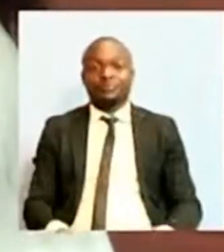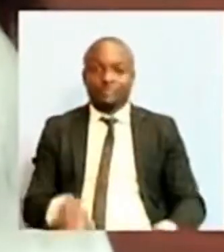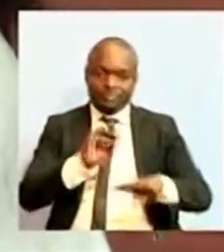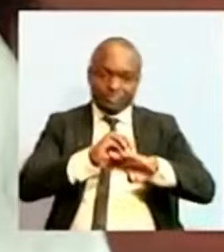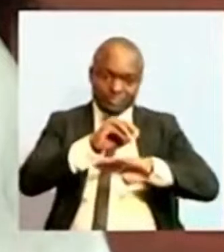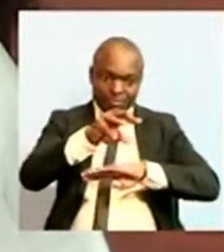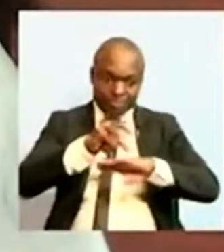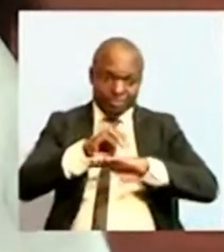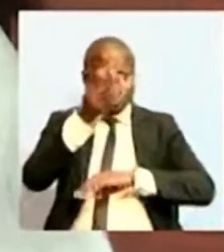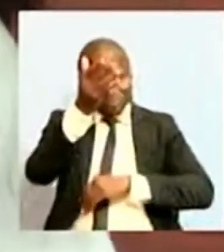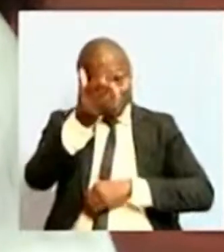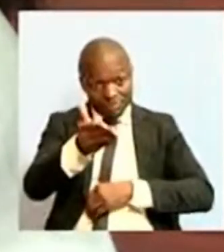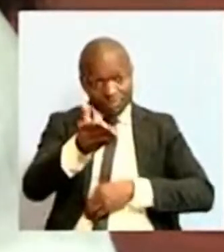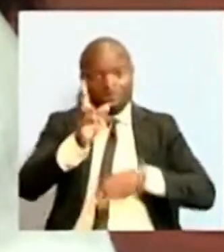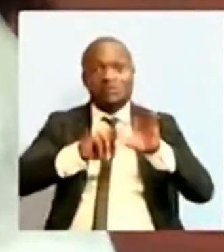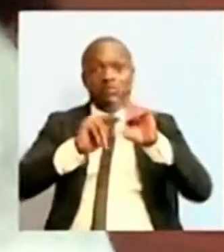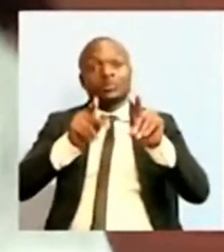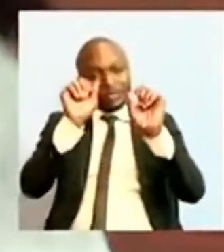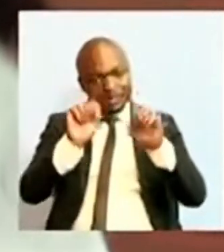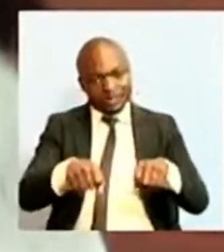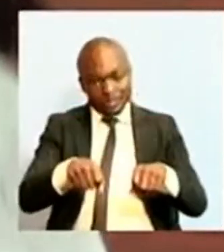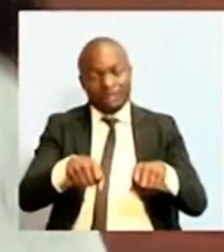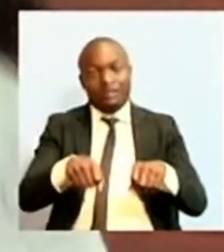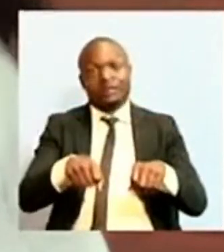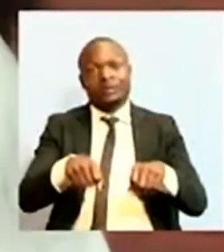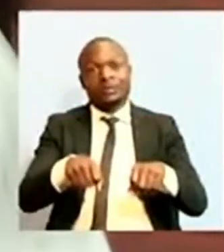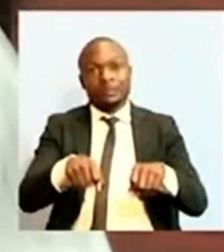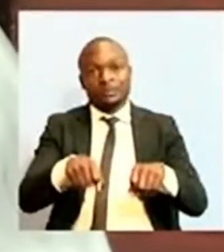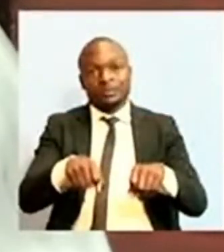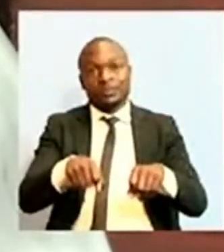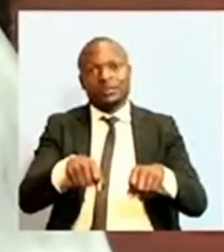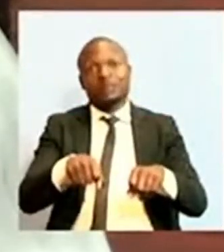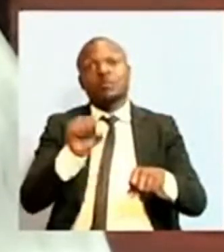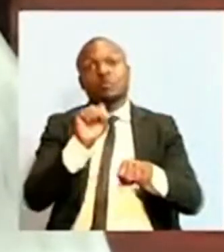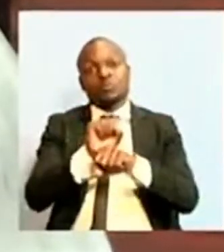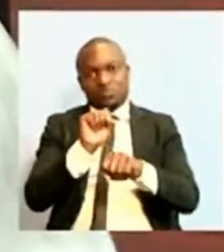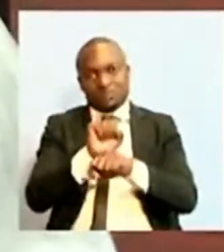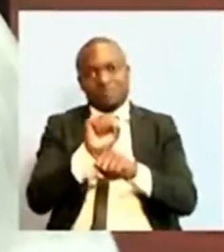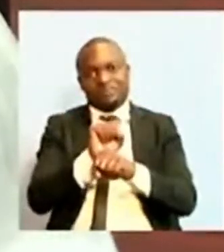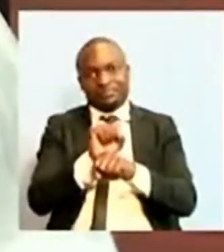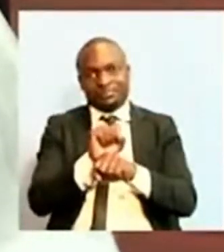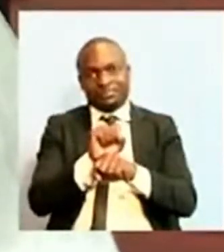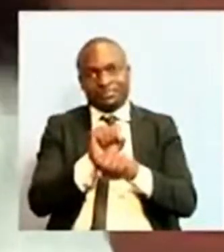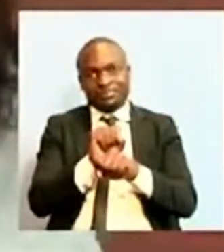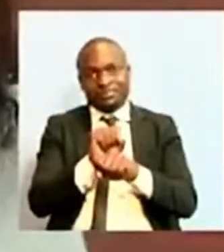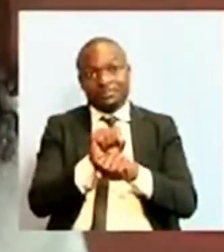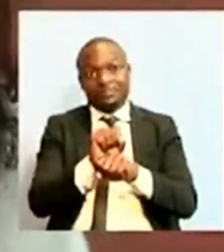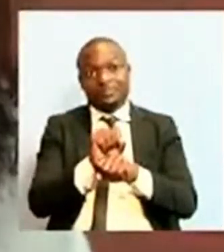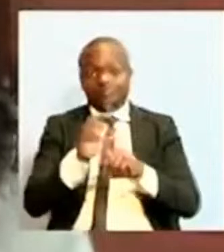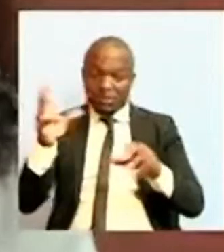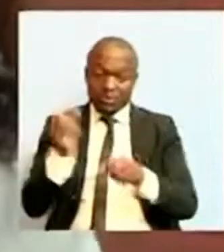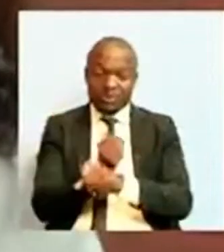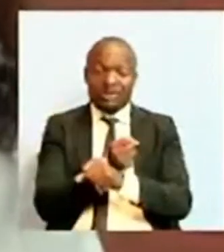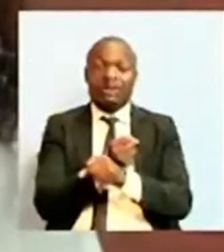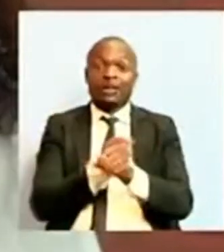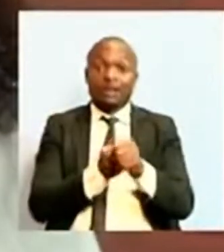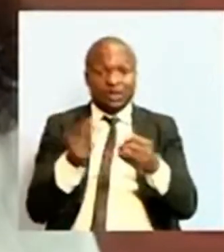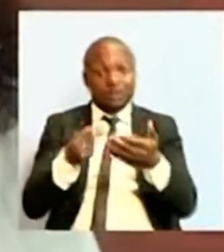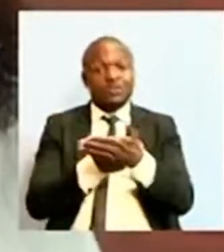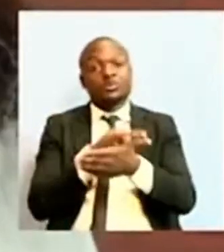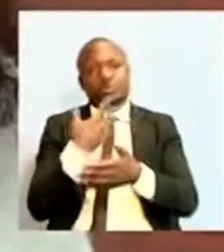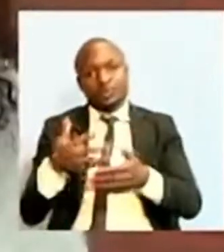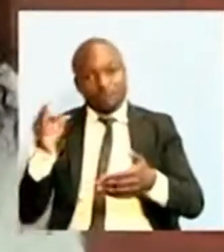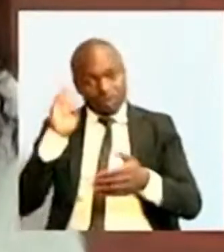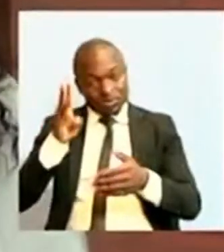advice to you, Chair, is that can we get excitement through this committee so that we get new things that we're going to